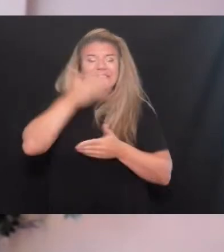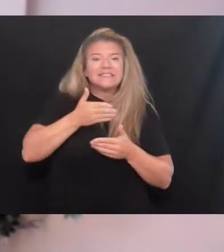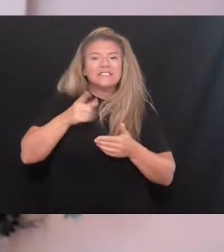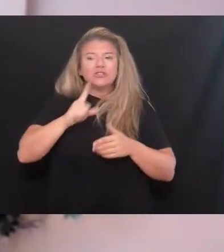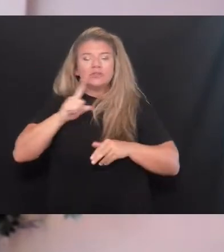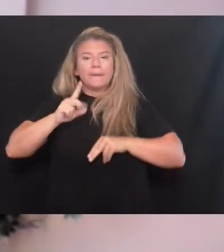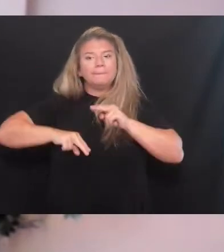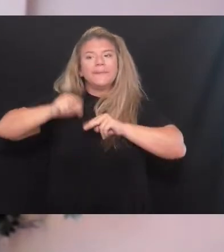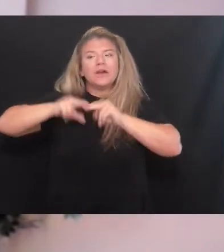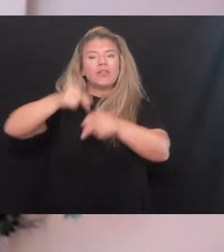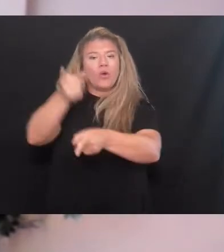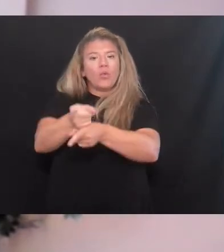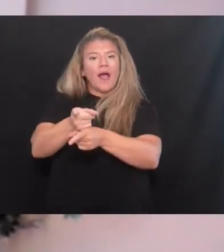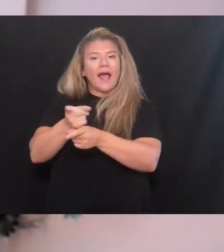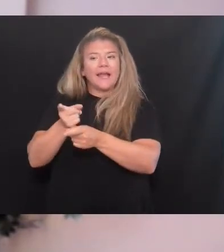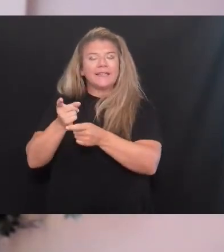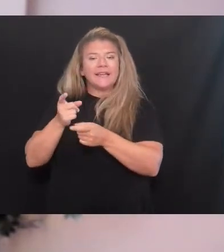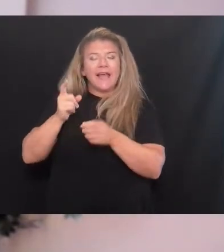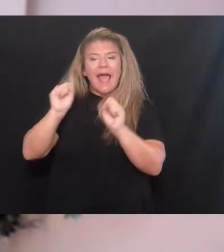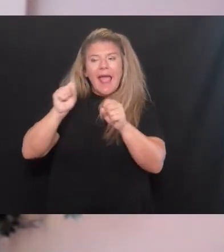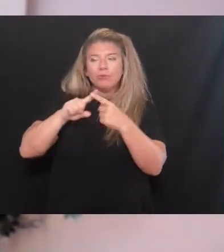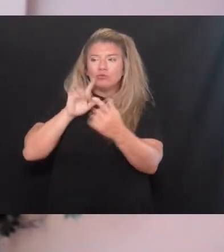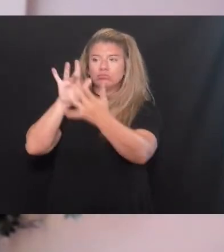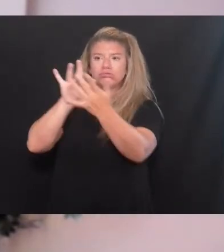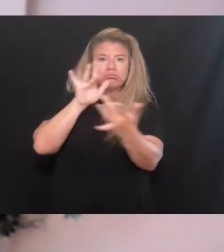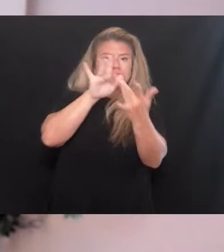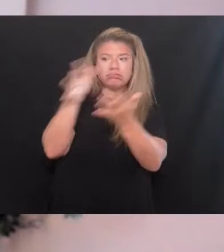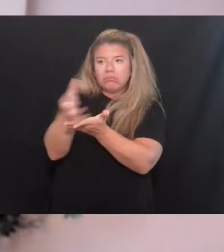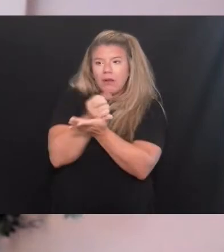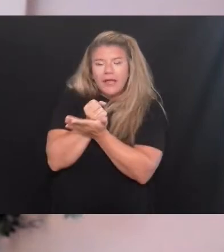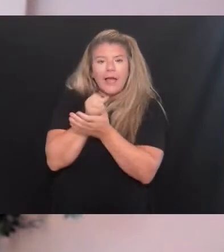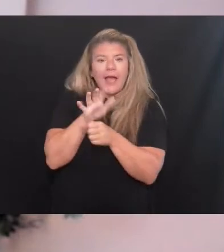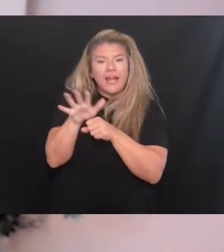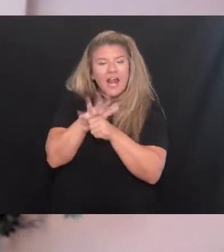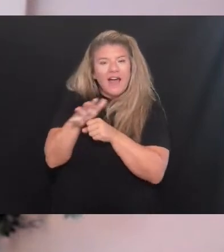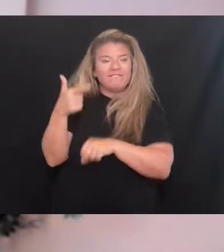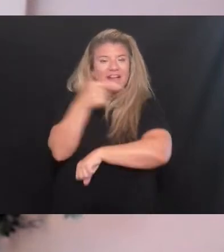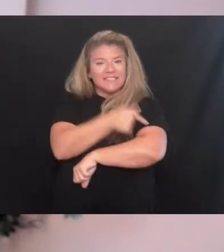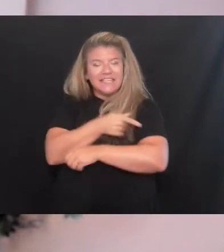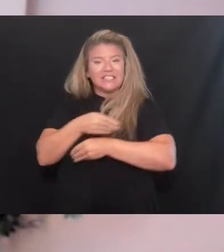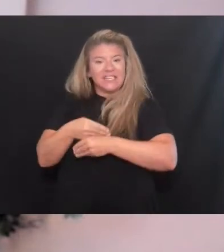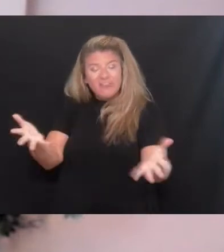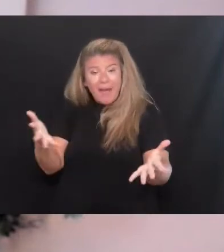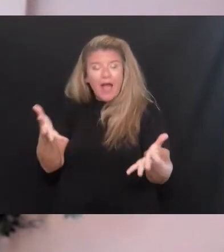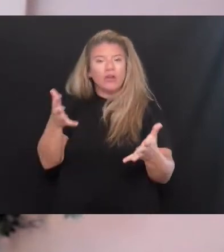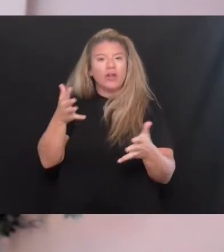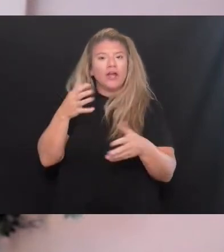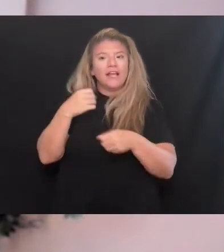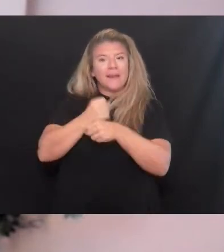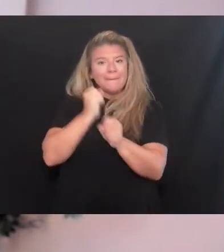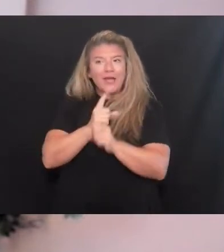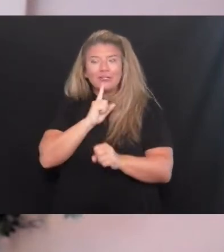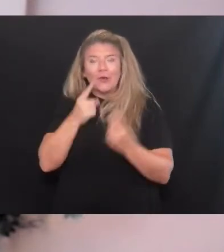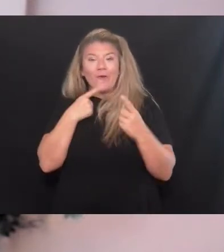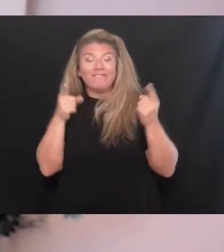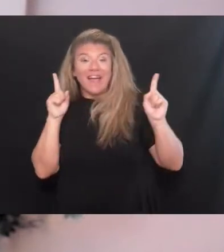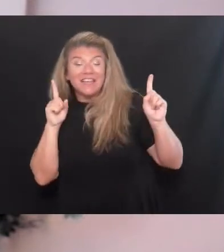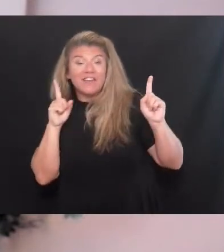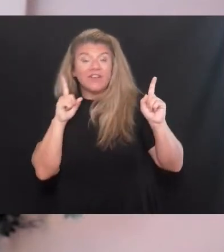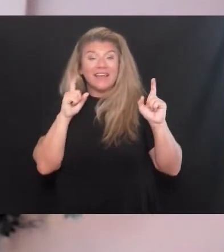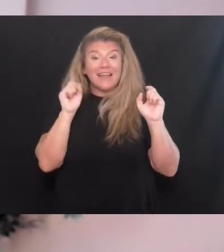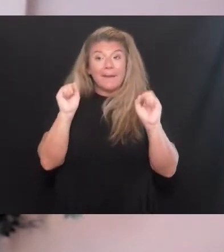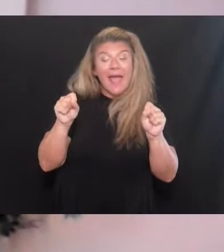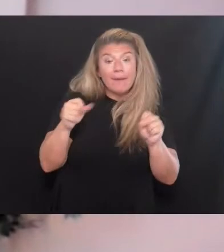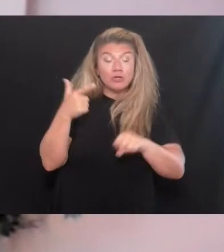the appropriate supply chains to handle vaccines, to be able to distribute those vaccines, to store them effectively, to be able